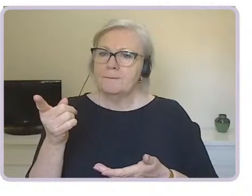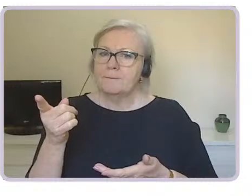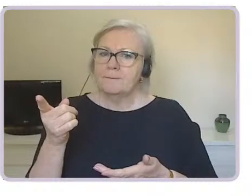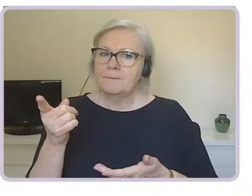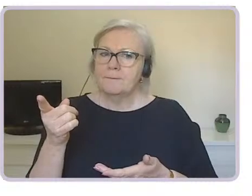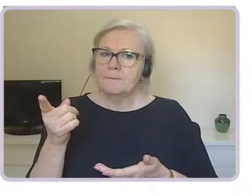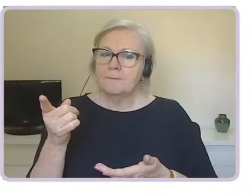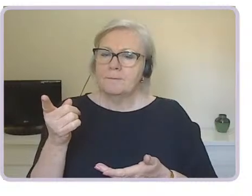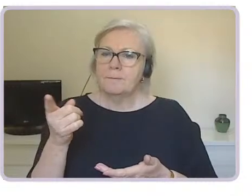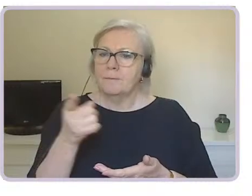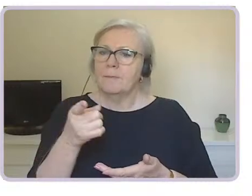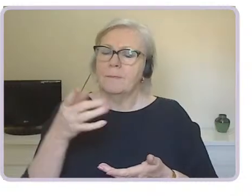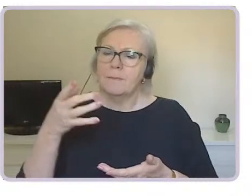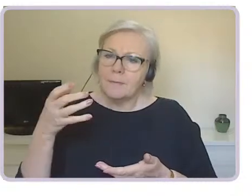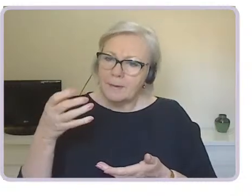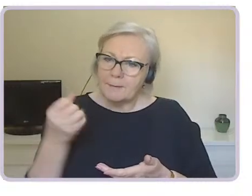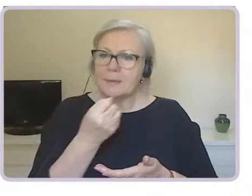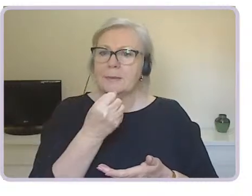obliged to